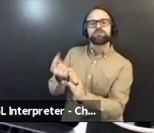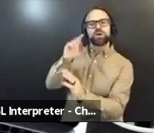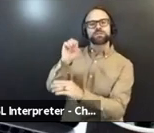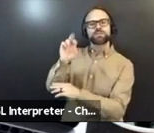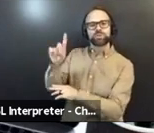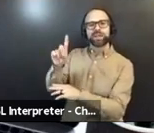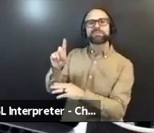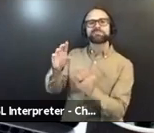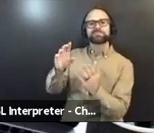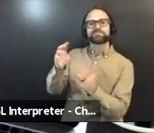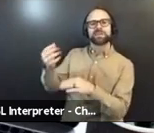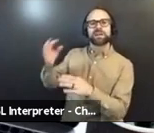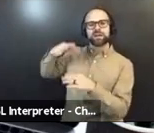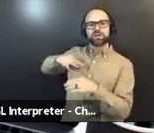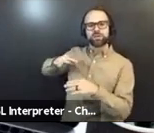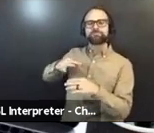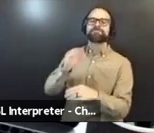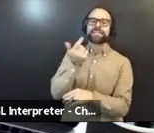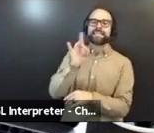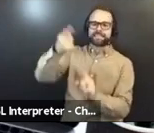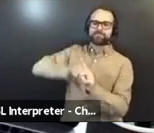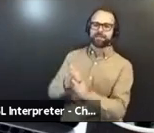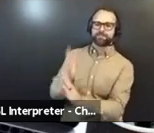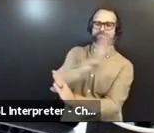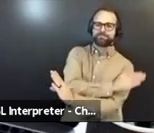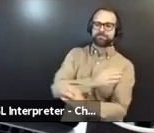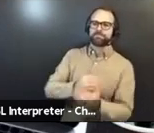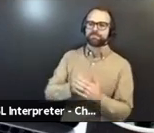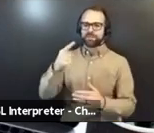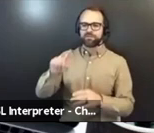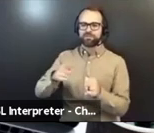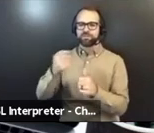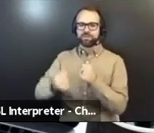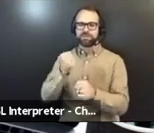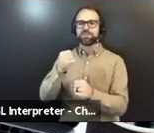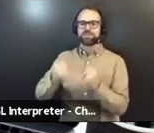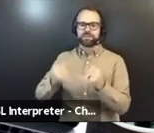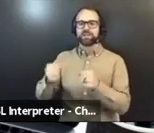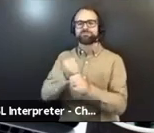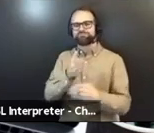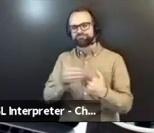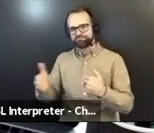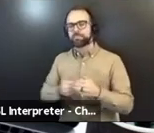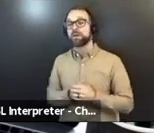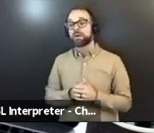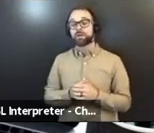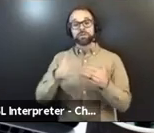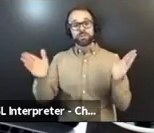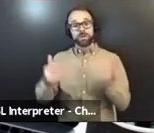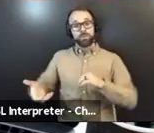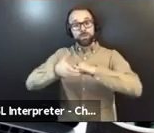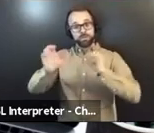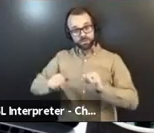Awesome. And can a general partnership qualify for shred or only corporations? Yep, a general partnership can claim as well. As long as you've